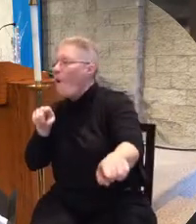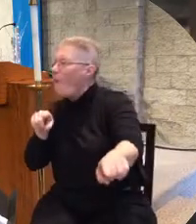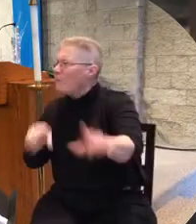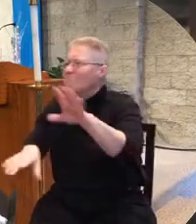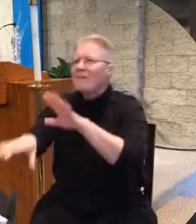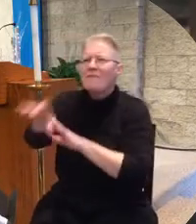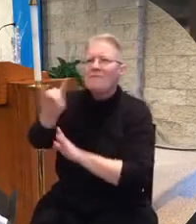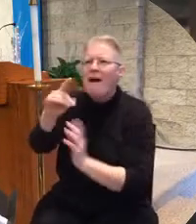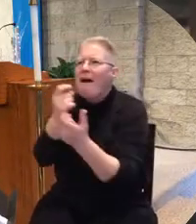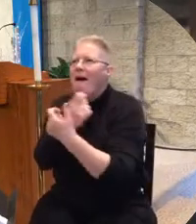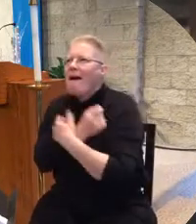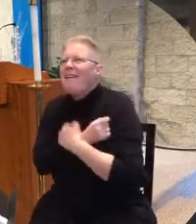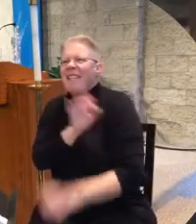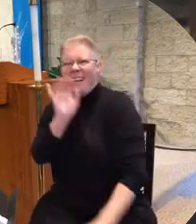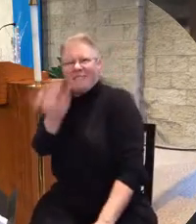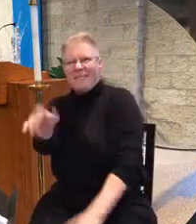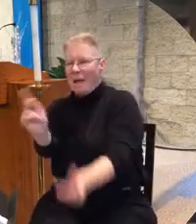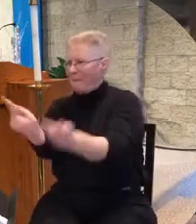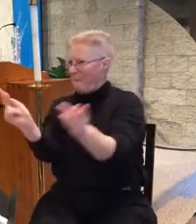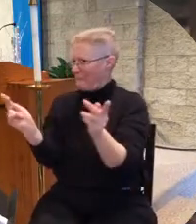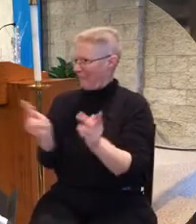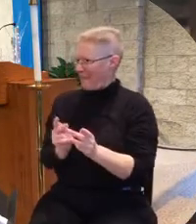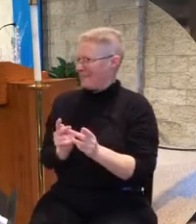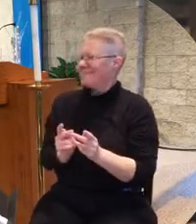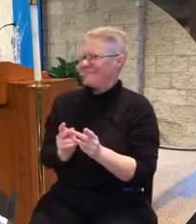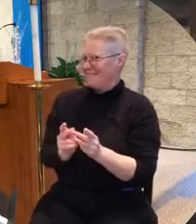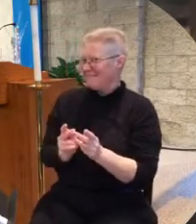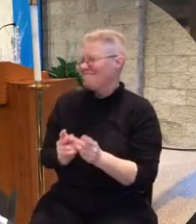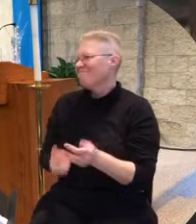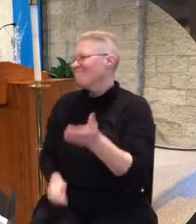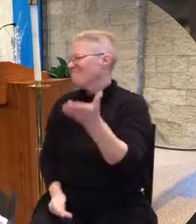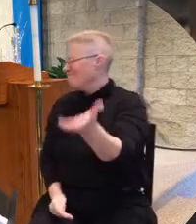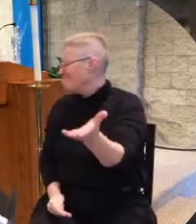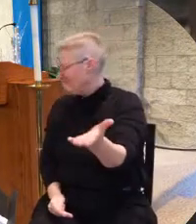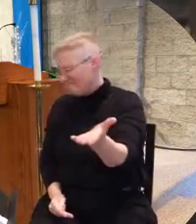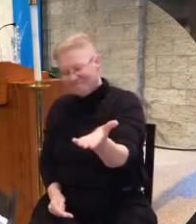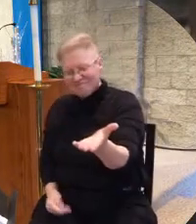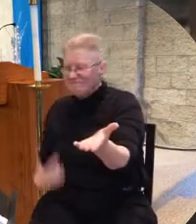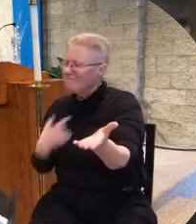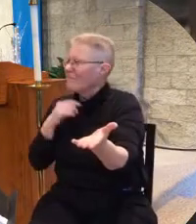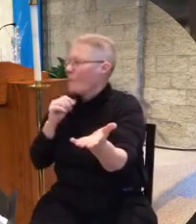go where the love is, and you won't be